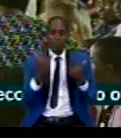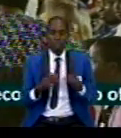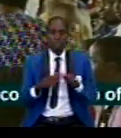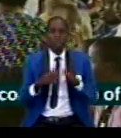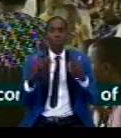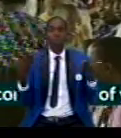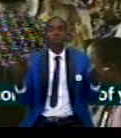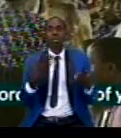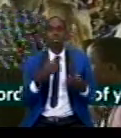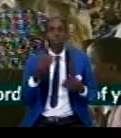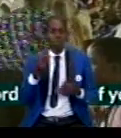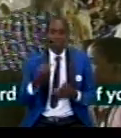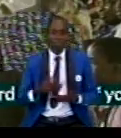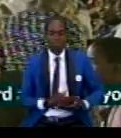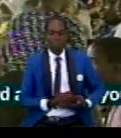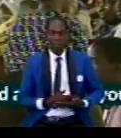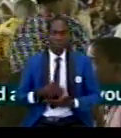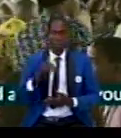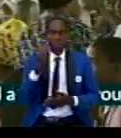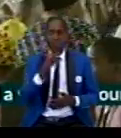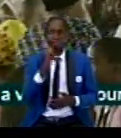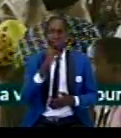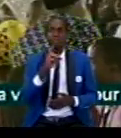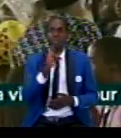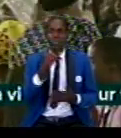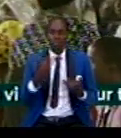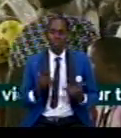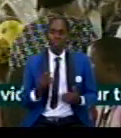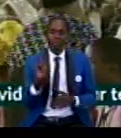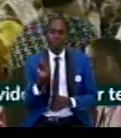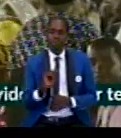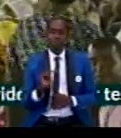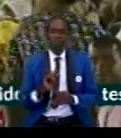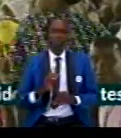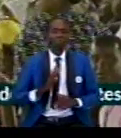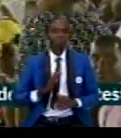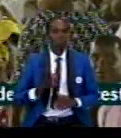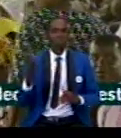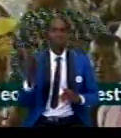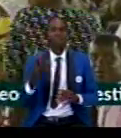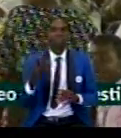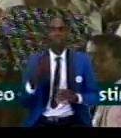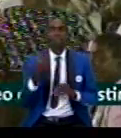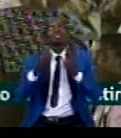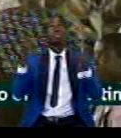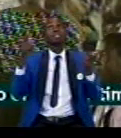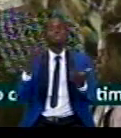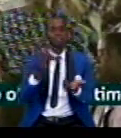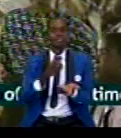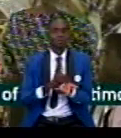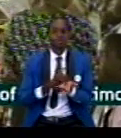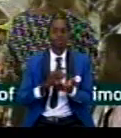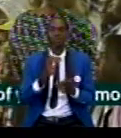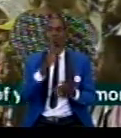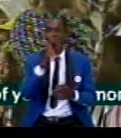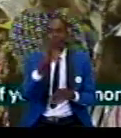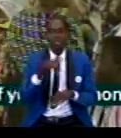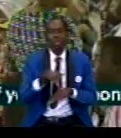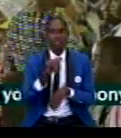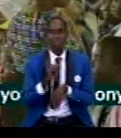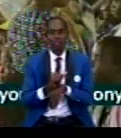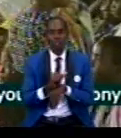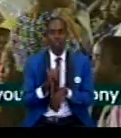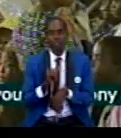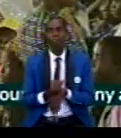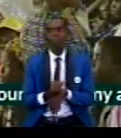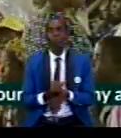The great physician indeed at work. Abimbola Williams is thanking God of how God